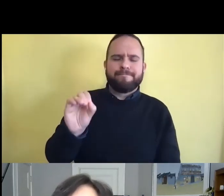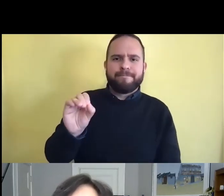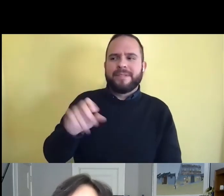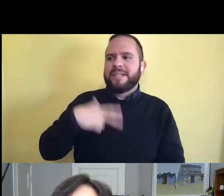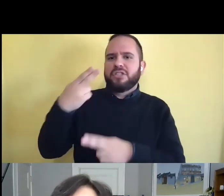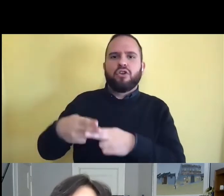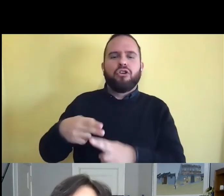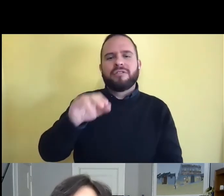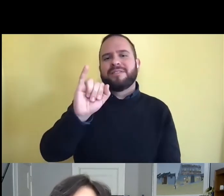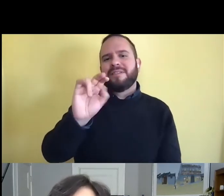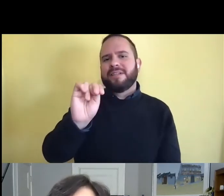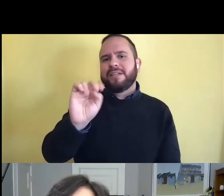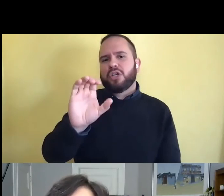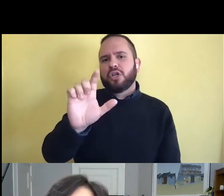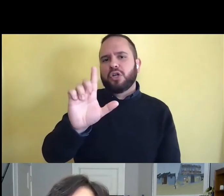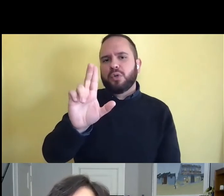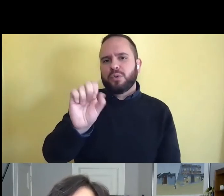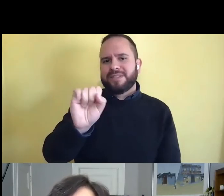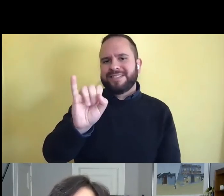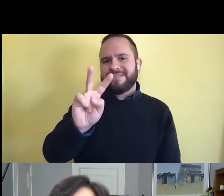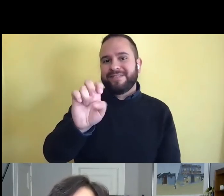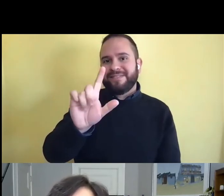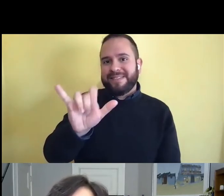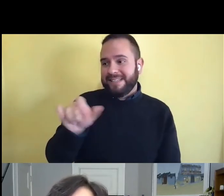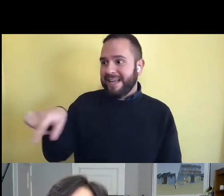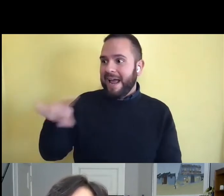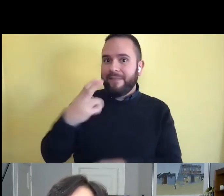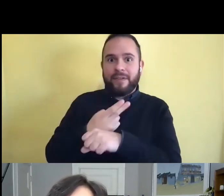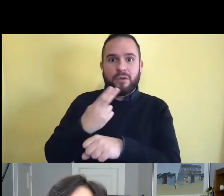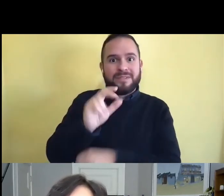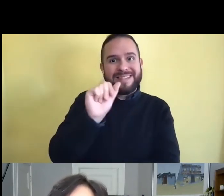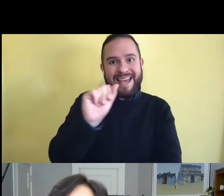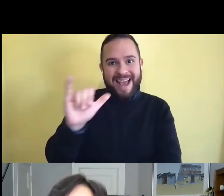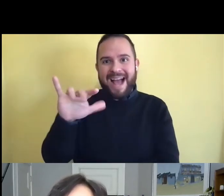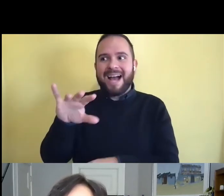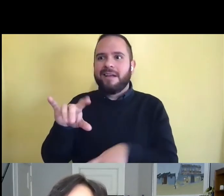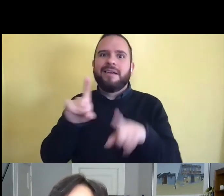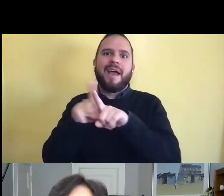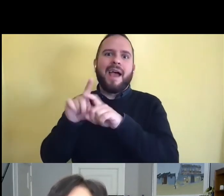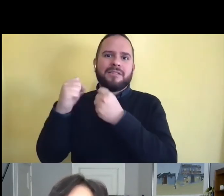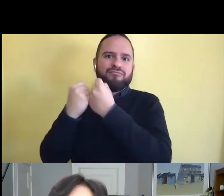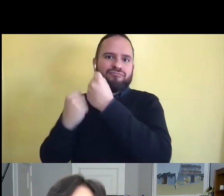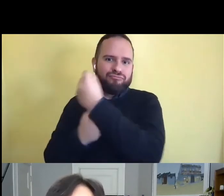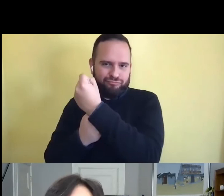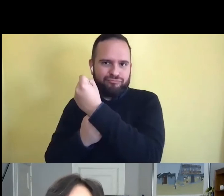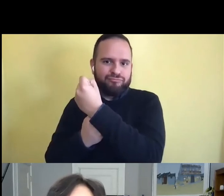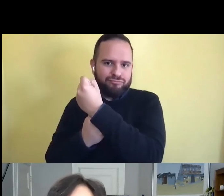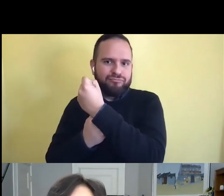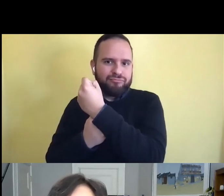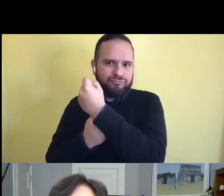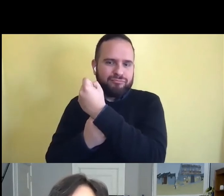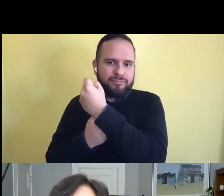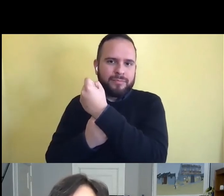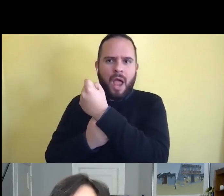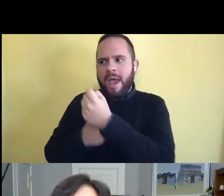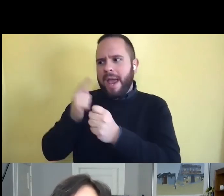Inclusively, using artificial intelligence as a kind of backbone, understanding, in this case, focus on people with